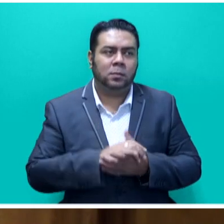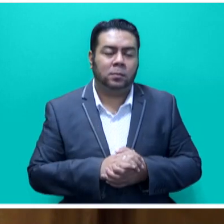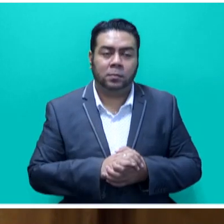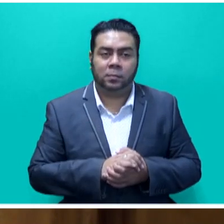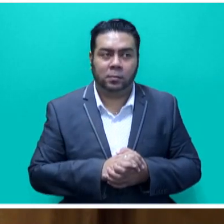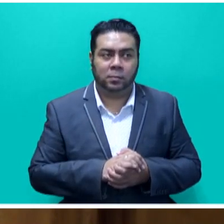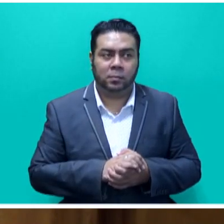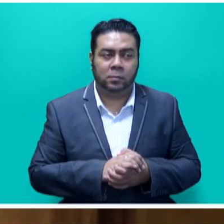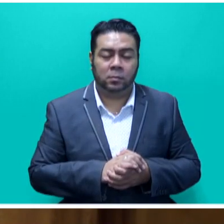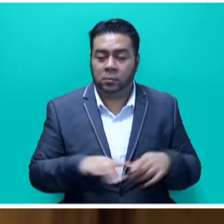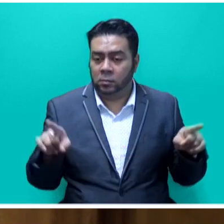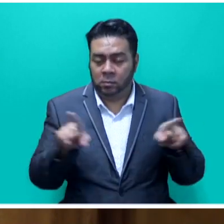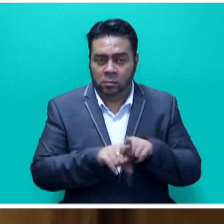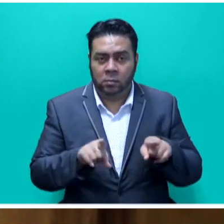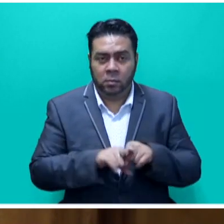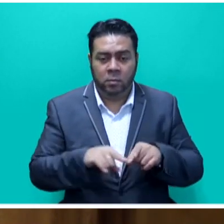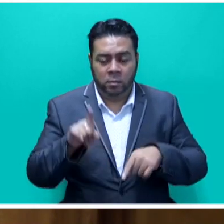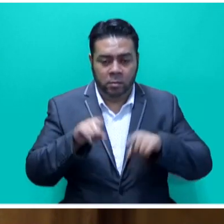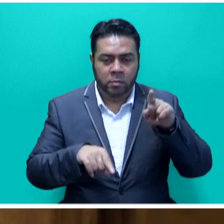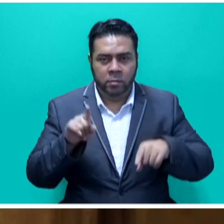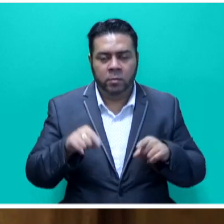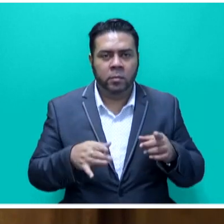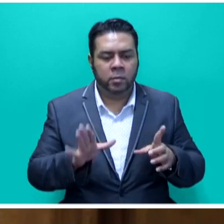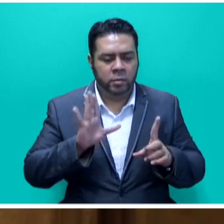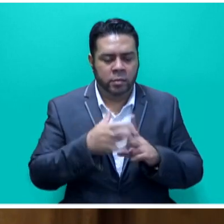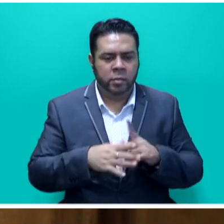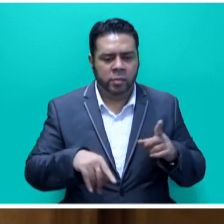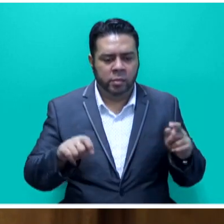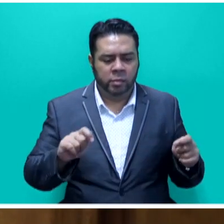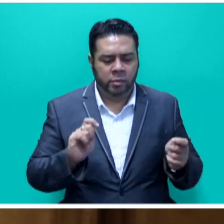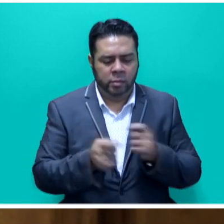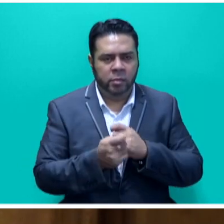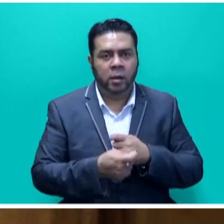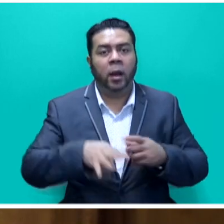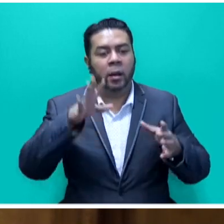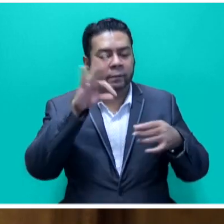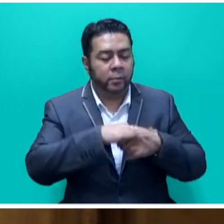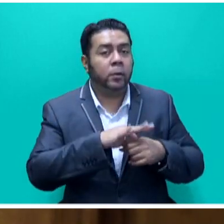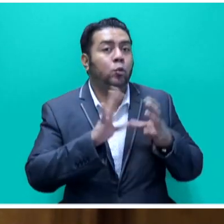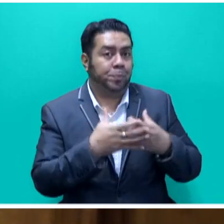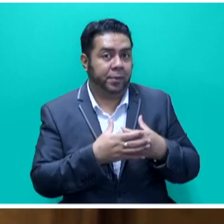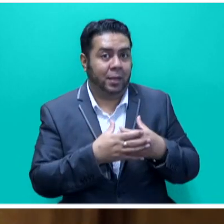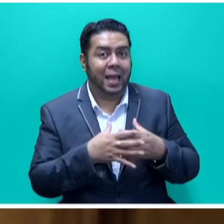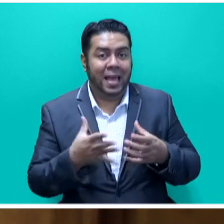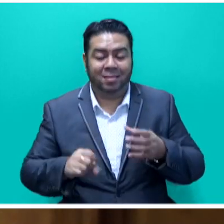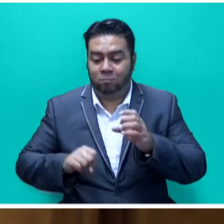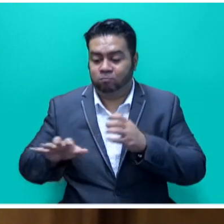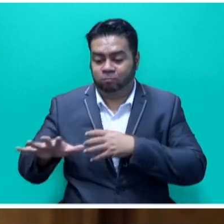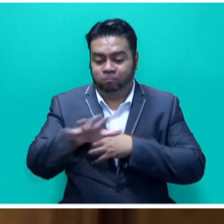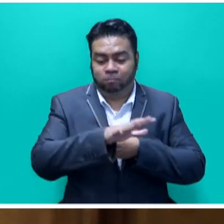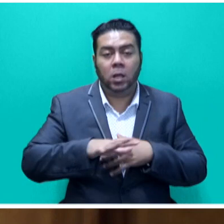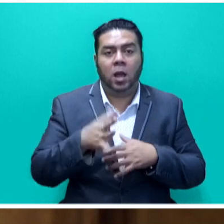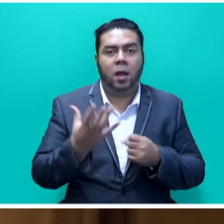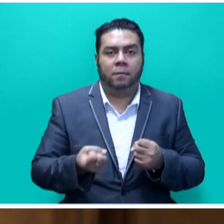population. The same differentiated impact is of climate change on women and vulnerable groups. The entire region is highly vulnerable